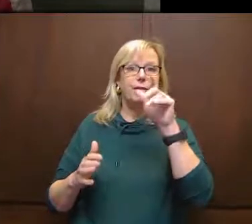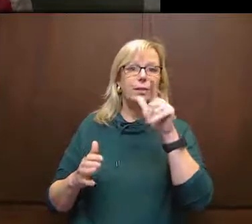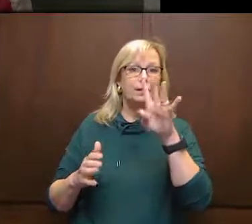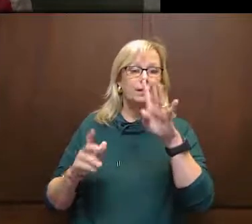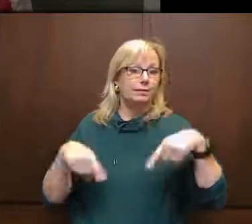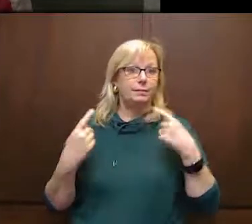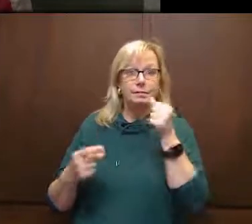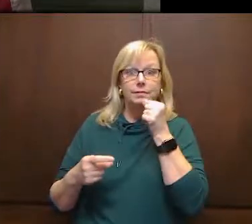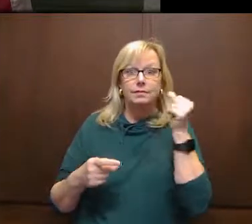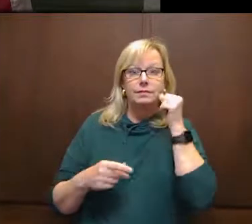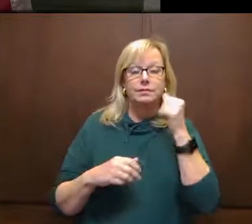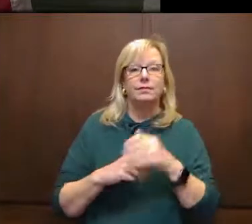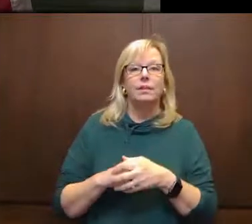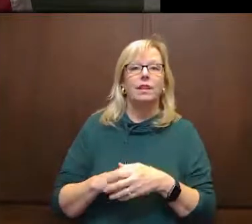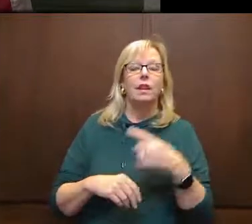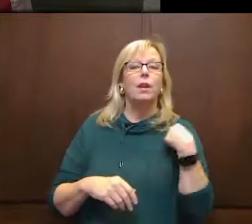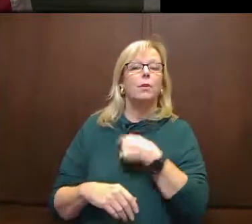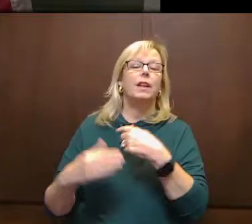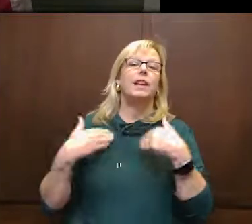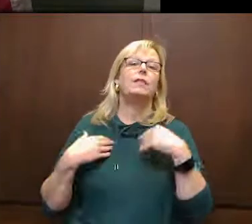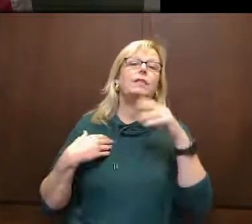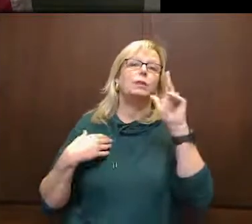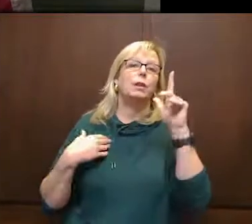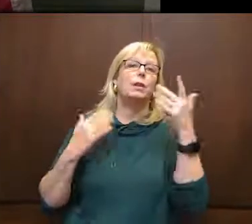2,124 from yesterday. We are at